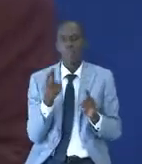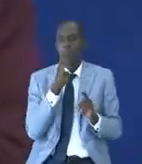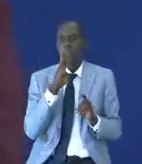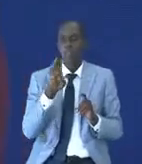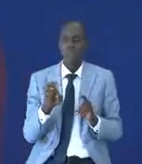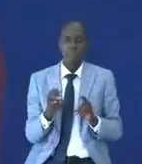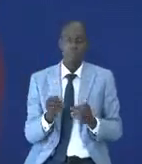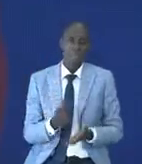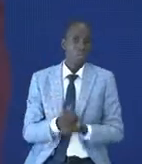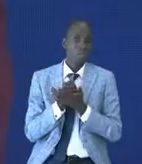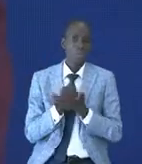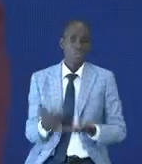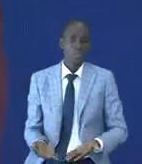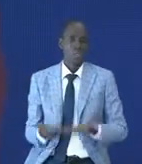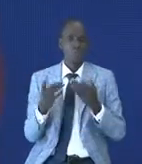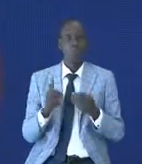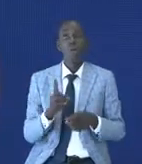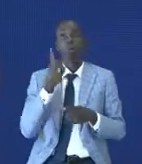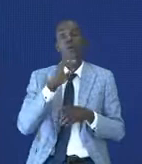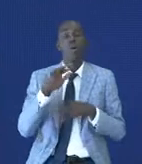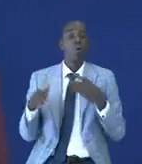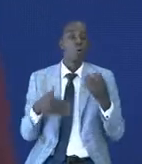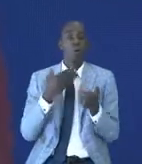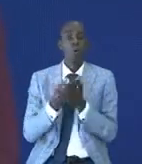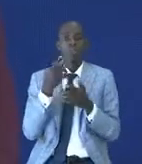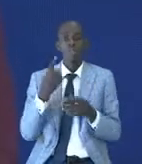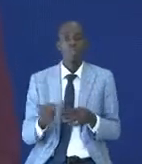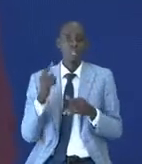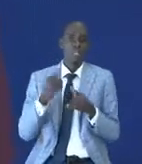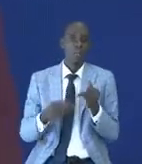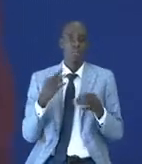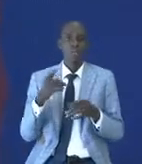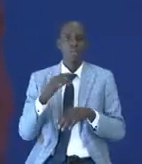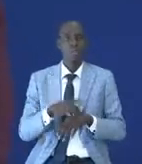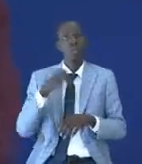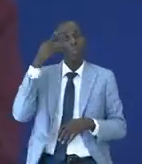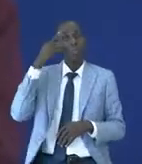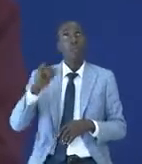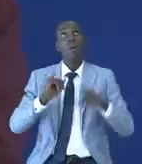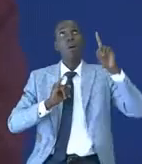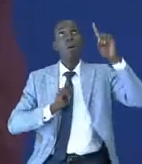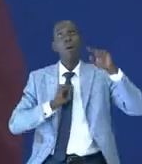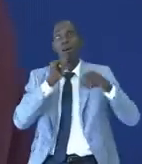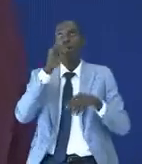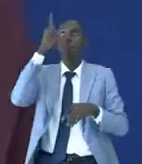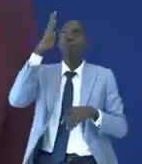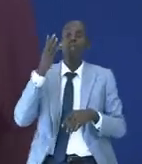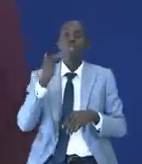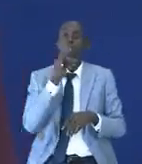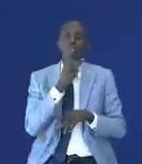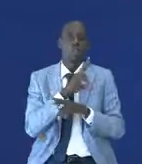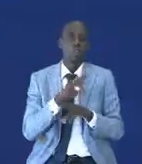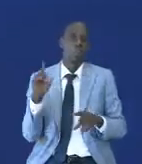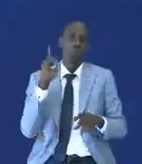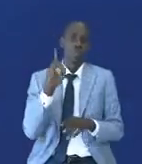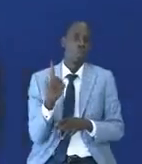lifted up, all the ends of the earth, for I am God, and there is none else.